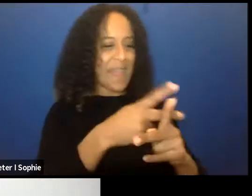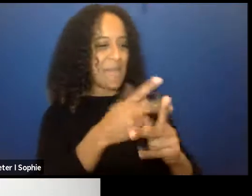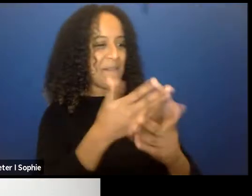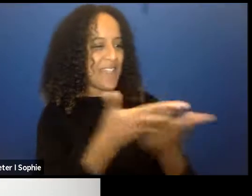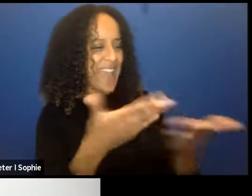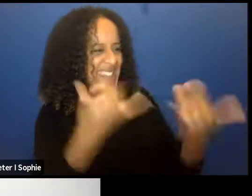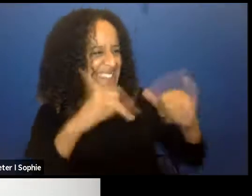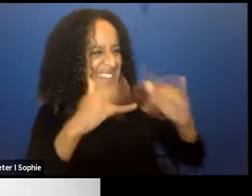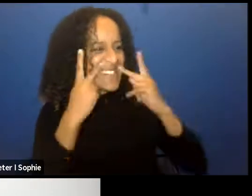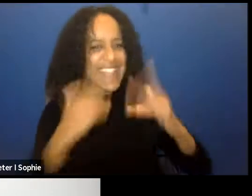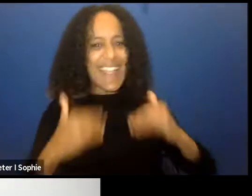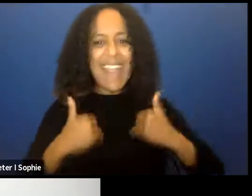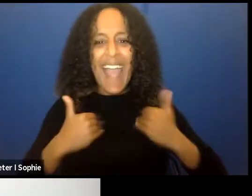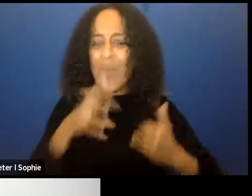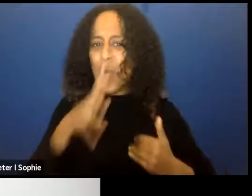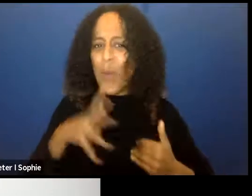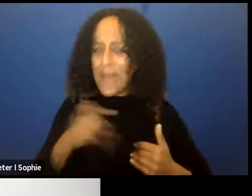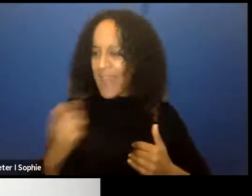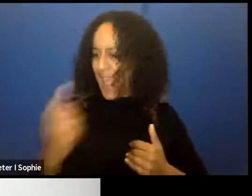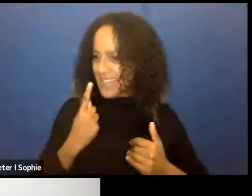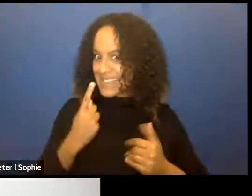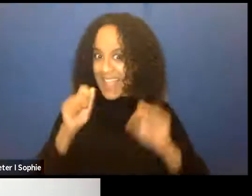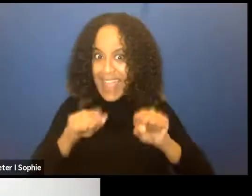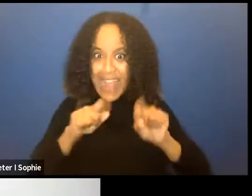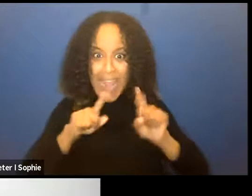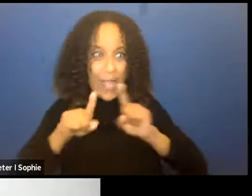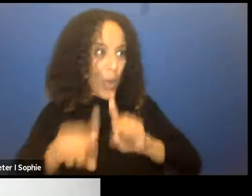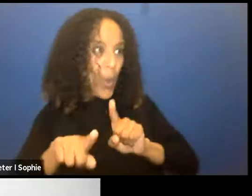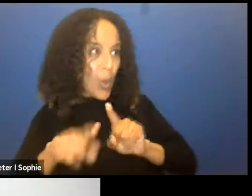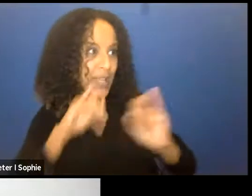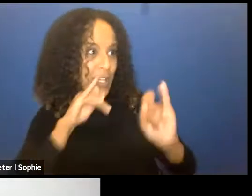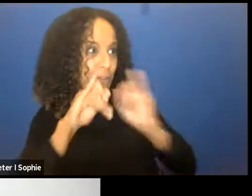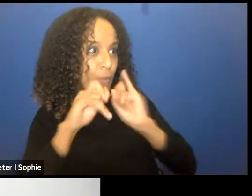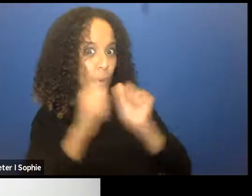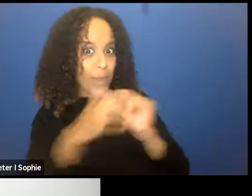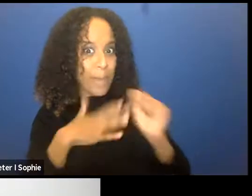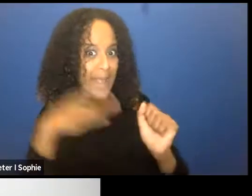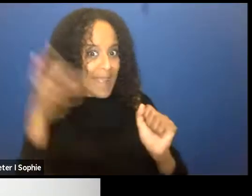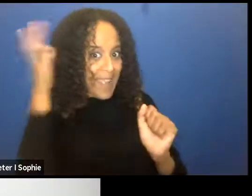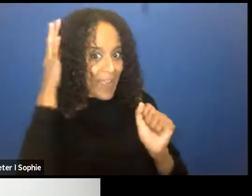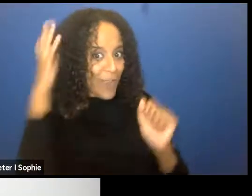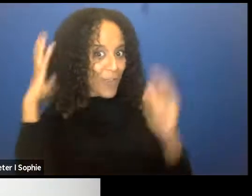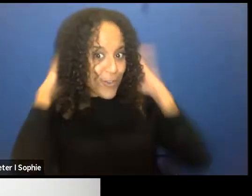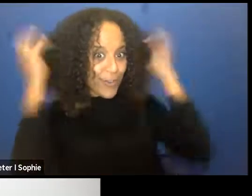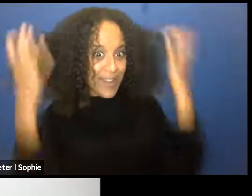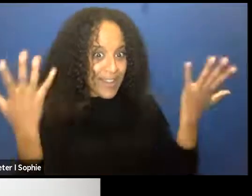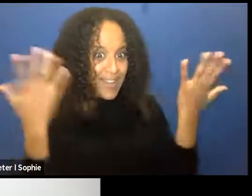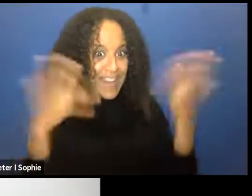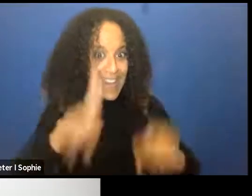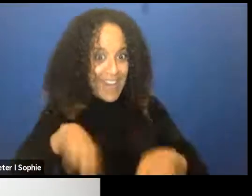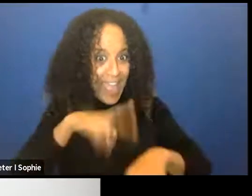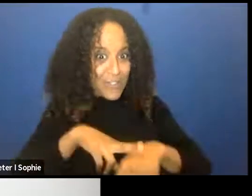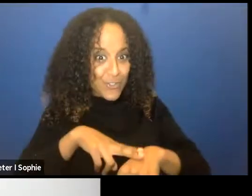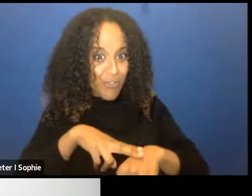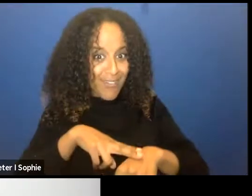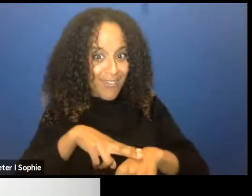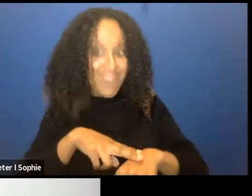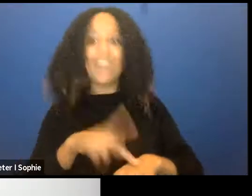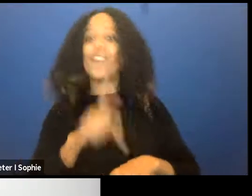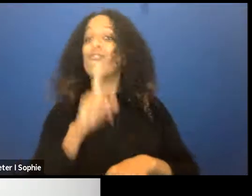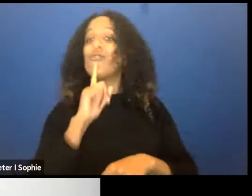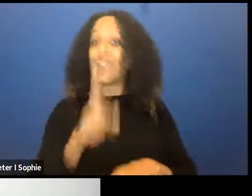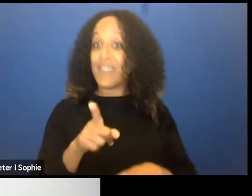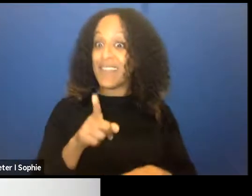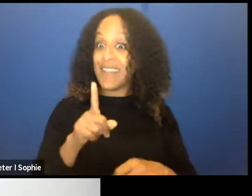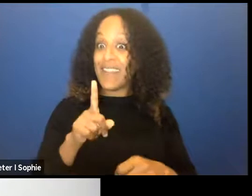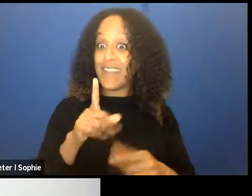see young women asking, can I go to an interview with my hair natural? And the fact that we have this